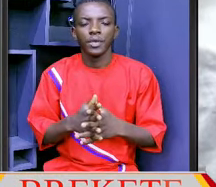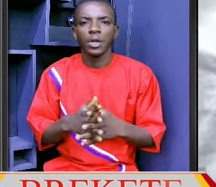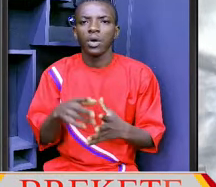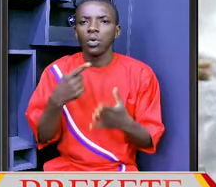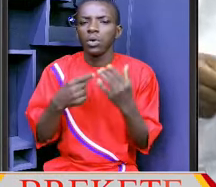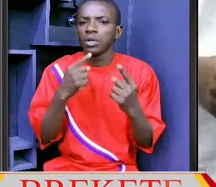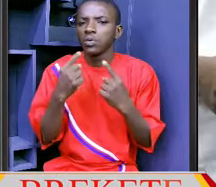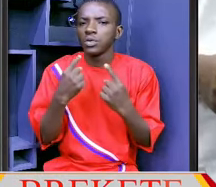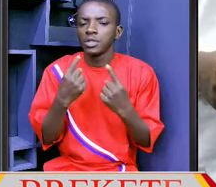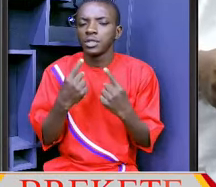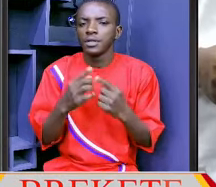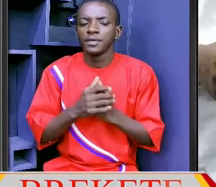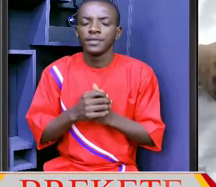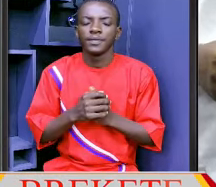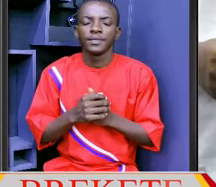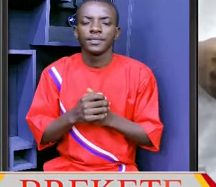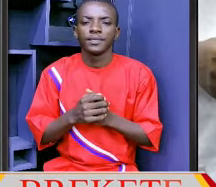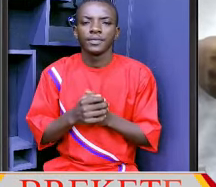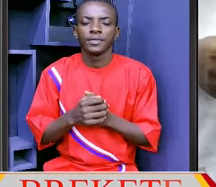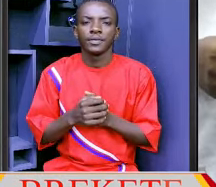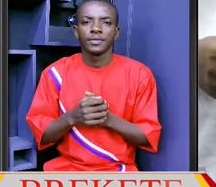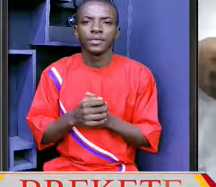So what are we saying?